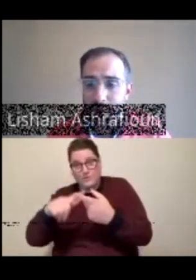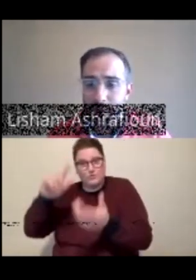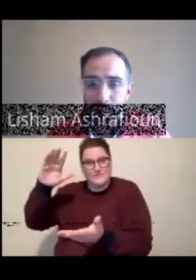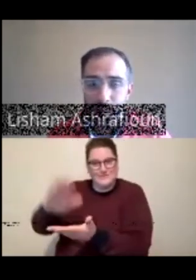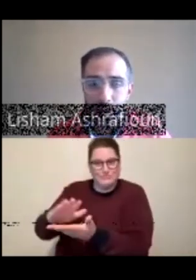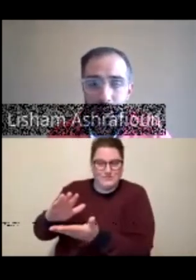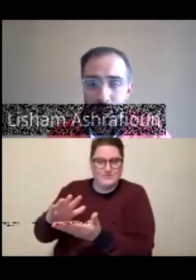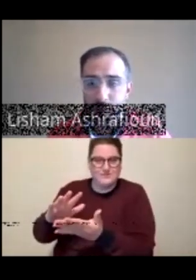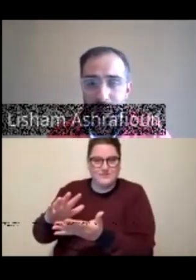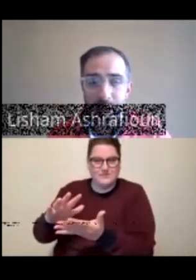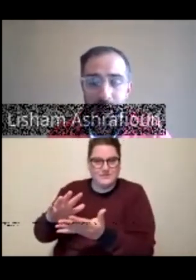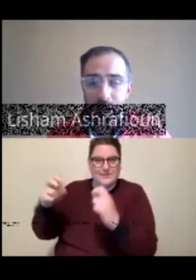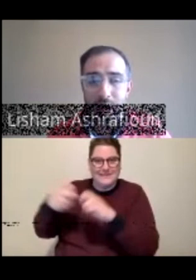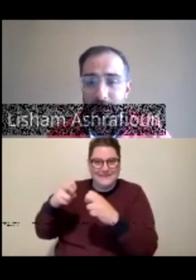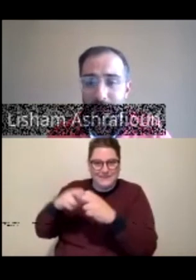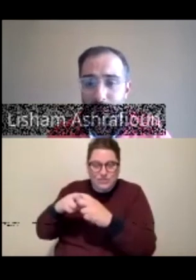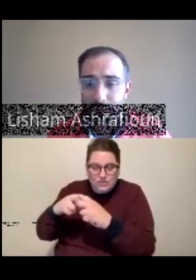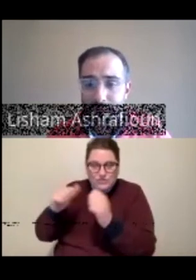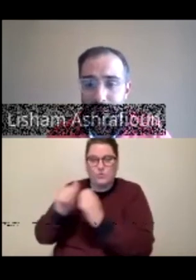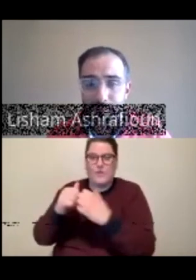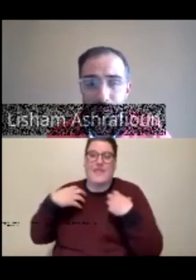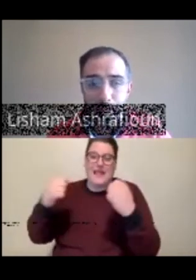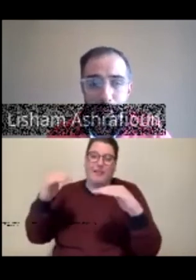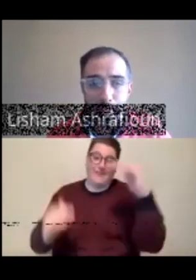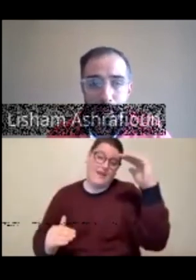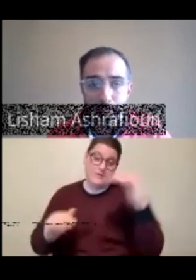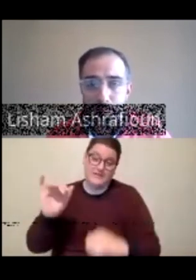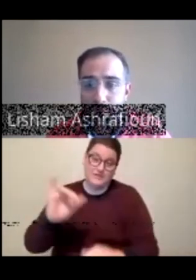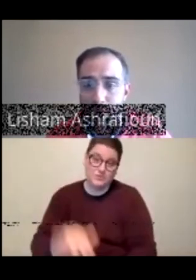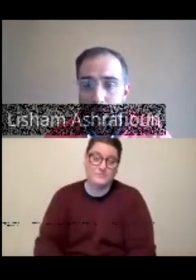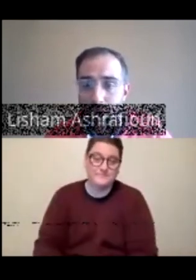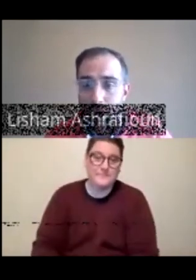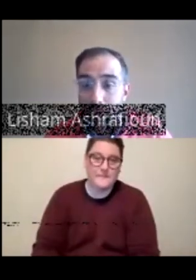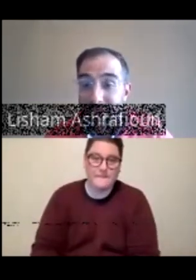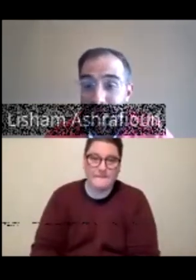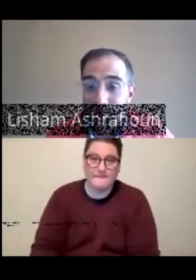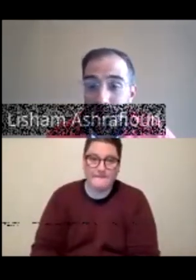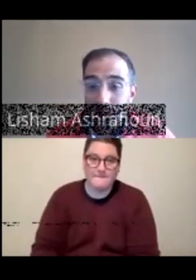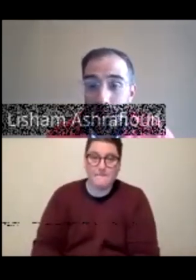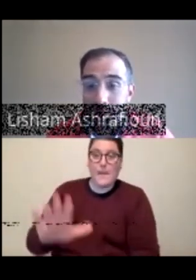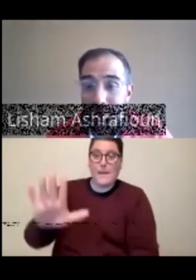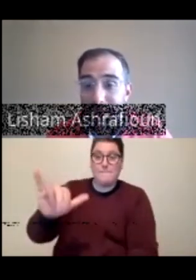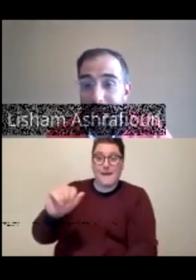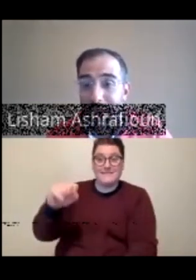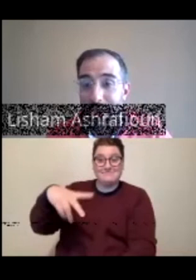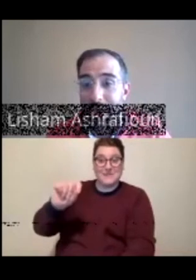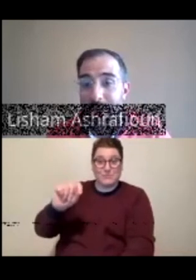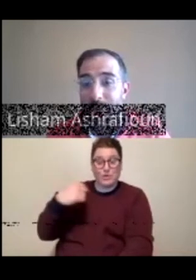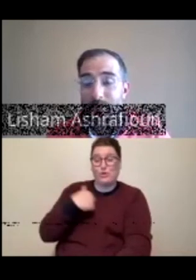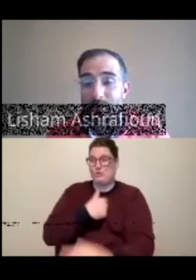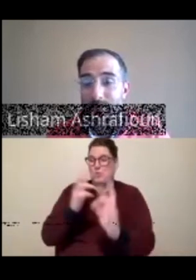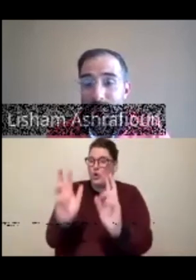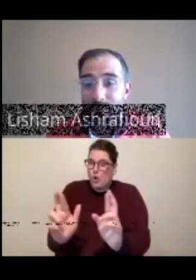issues with health inequities. By September, we're hoping to be,